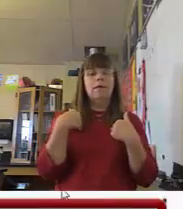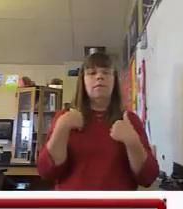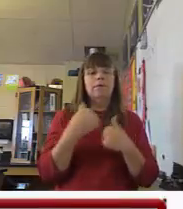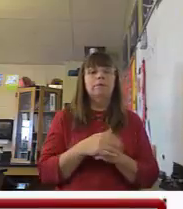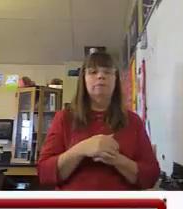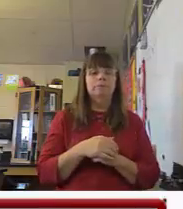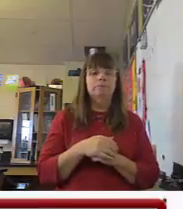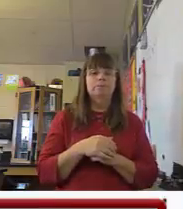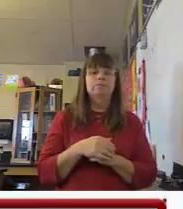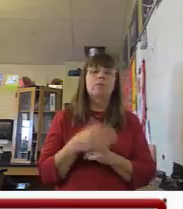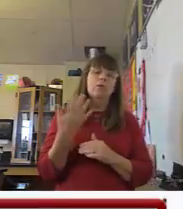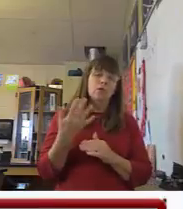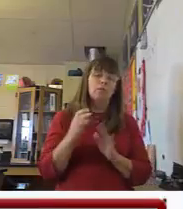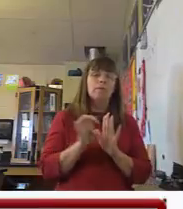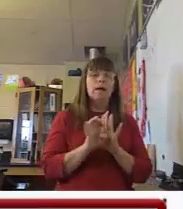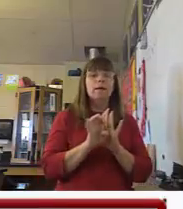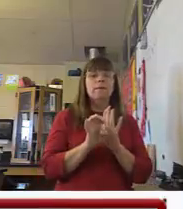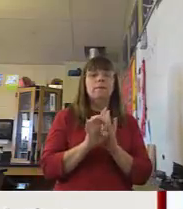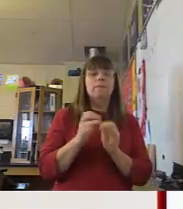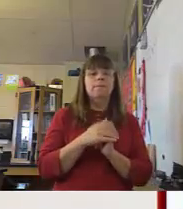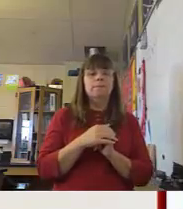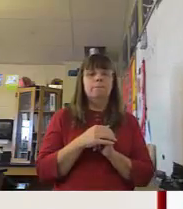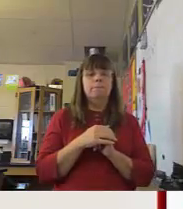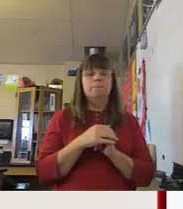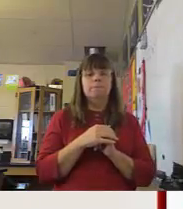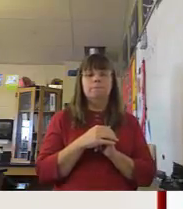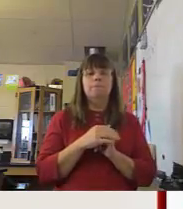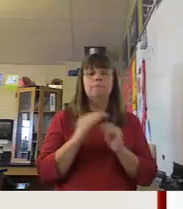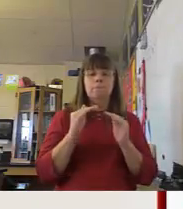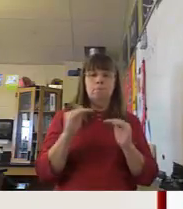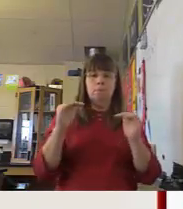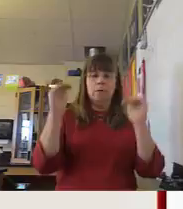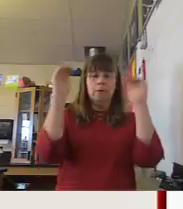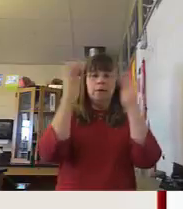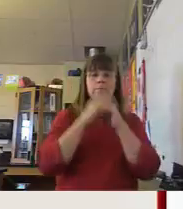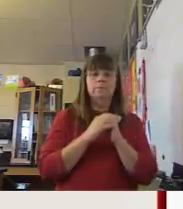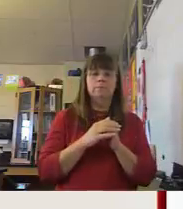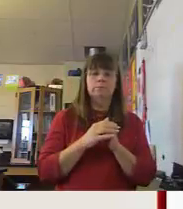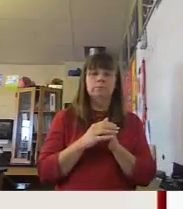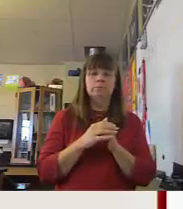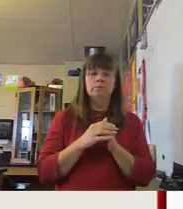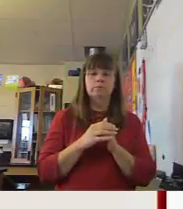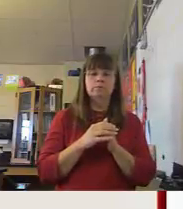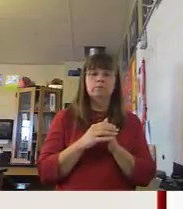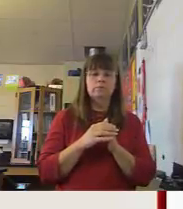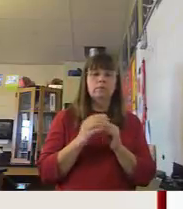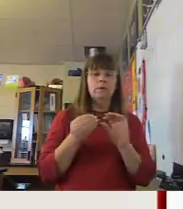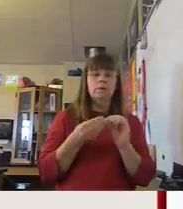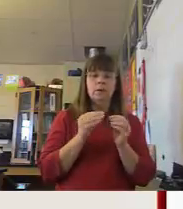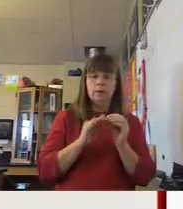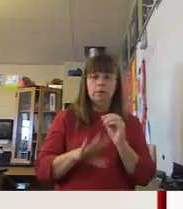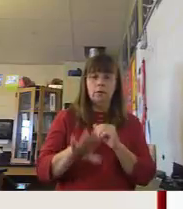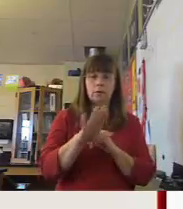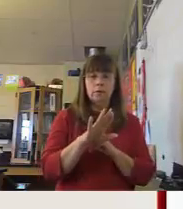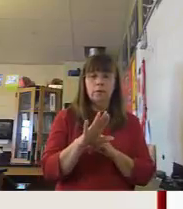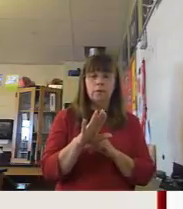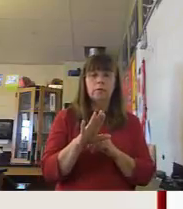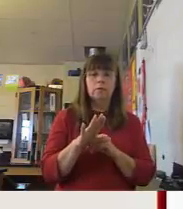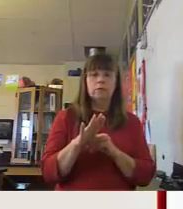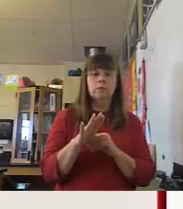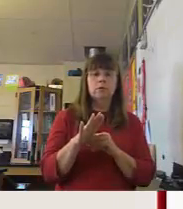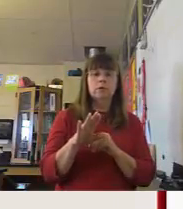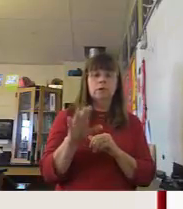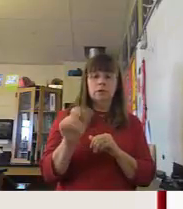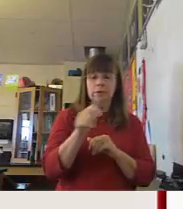All right, so here's an example of an energy pyramid. So they actually put numbers on here so you can see how